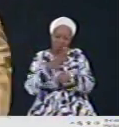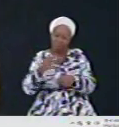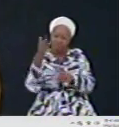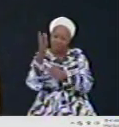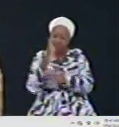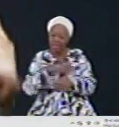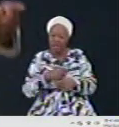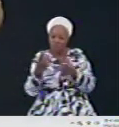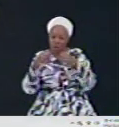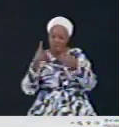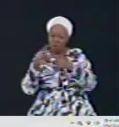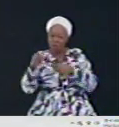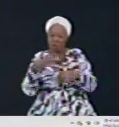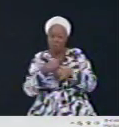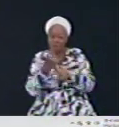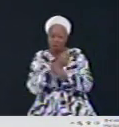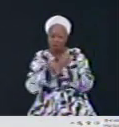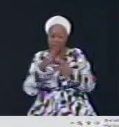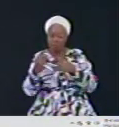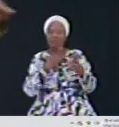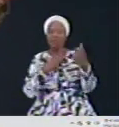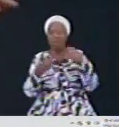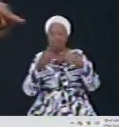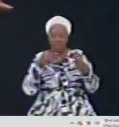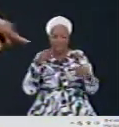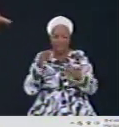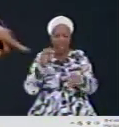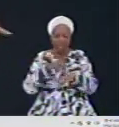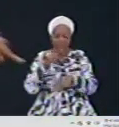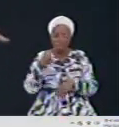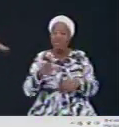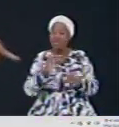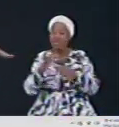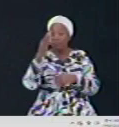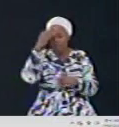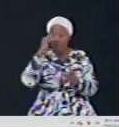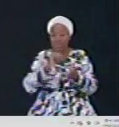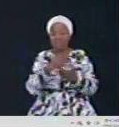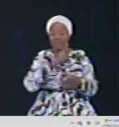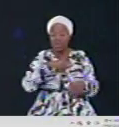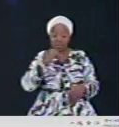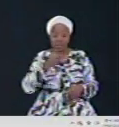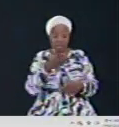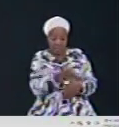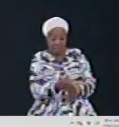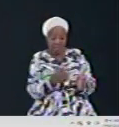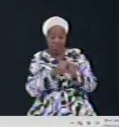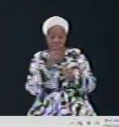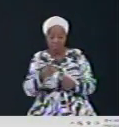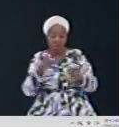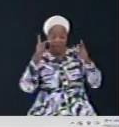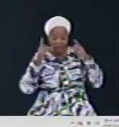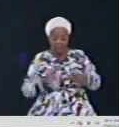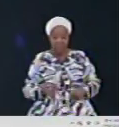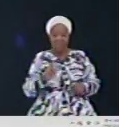they're making advances to you, if you're conscious that the Lord is present there physically,